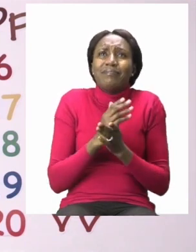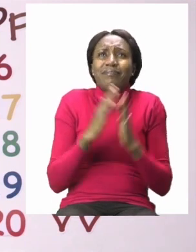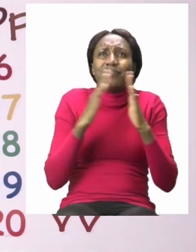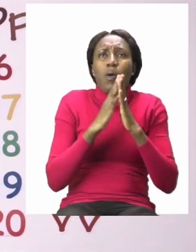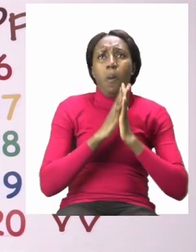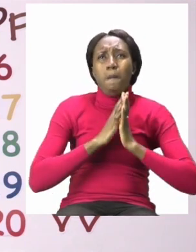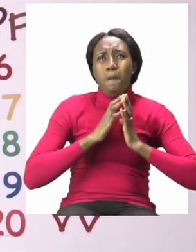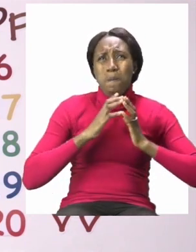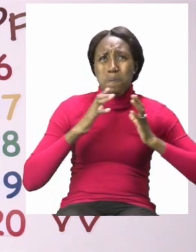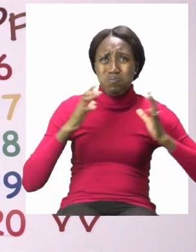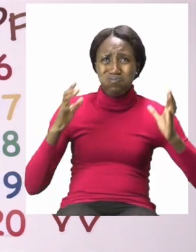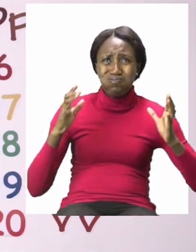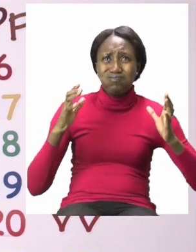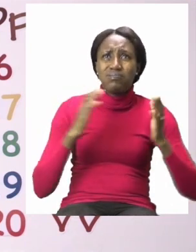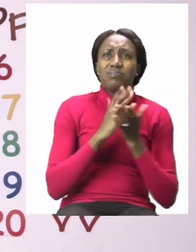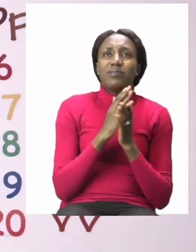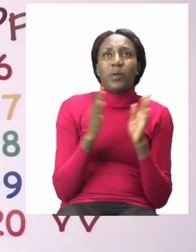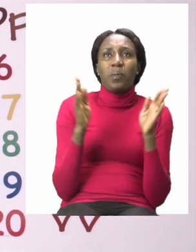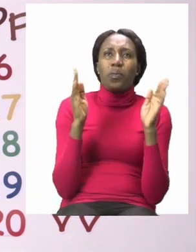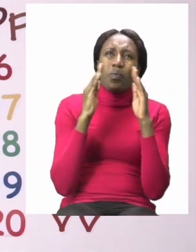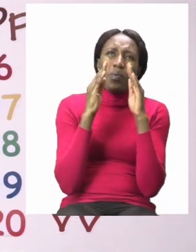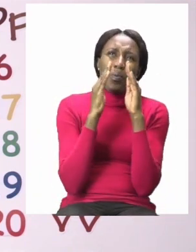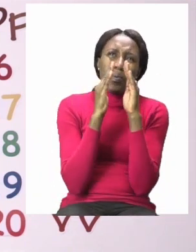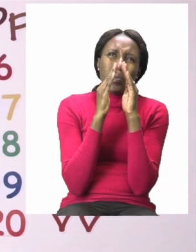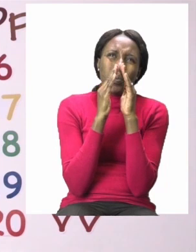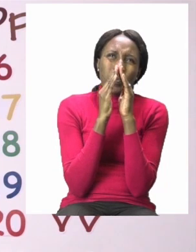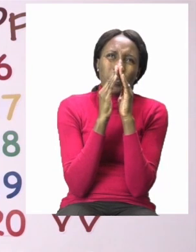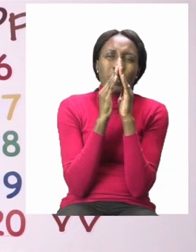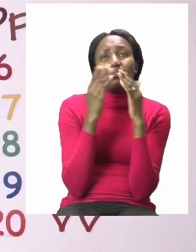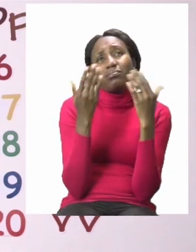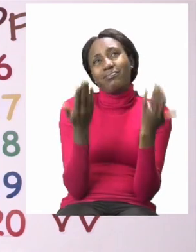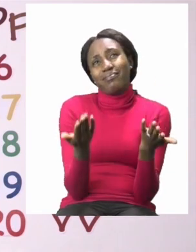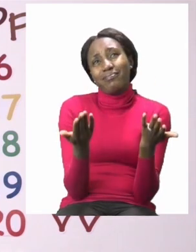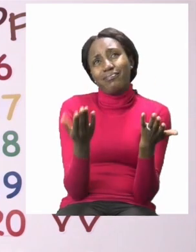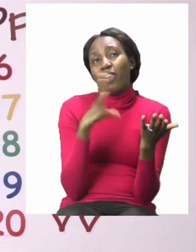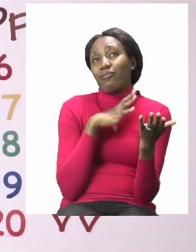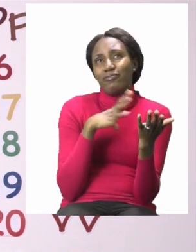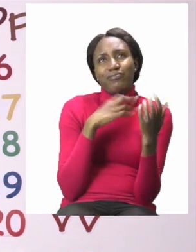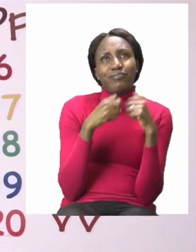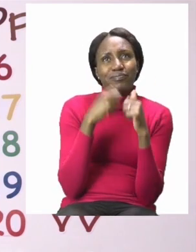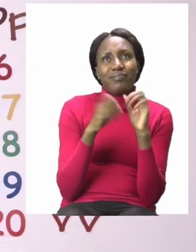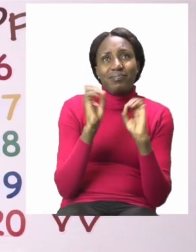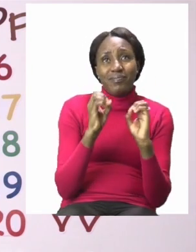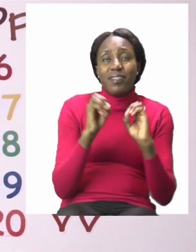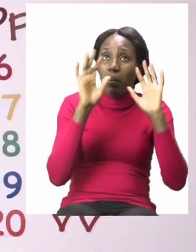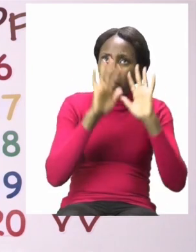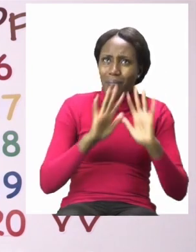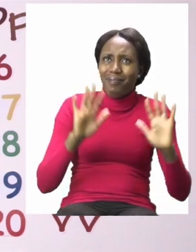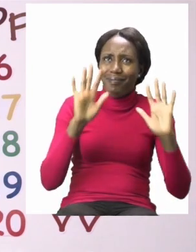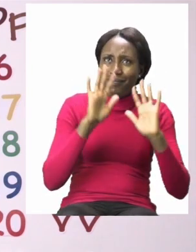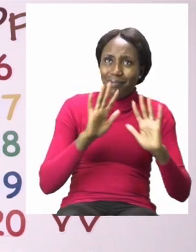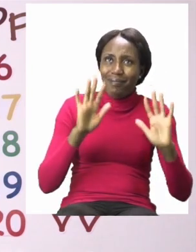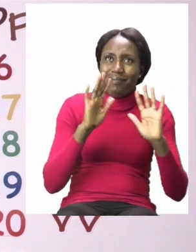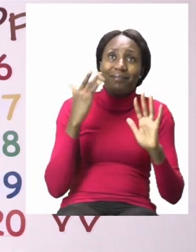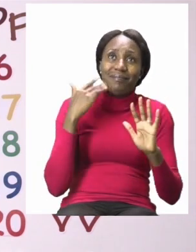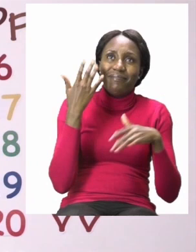are small. I want you to make sure that your 2 houses are very different and even color them different colors. Take